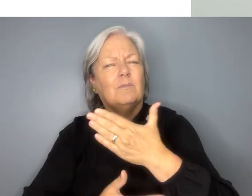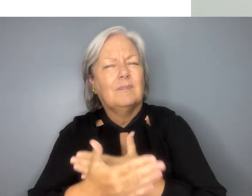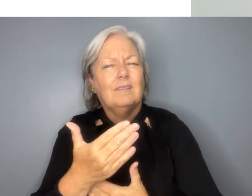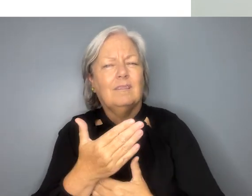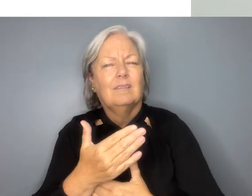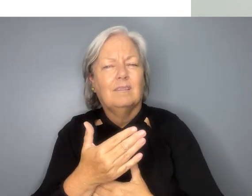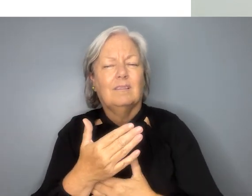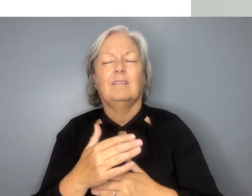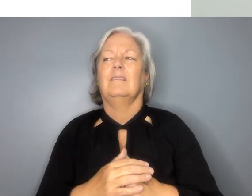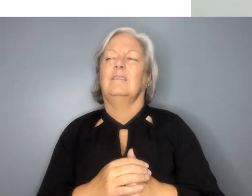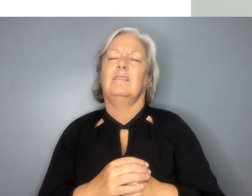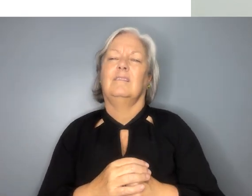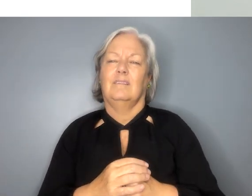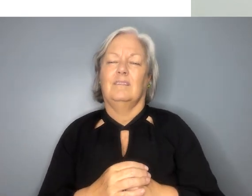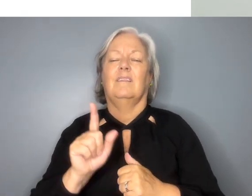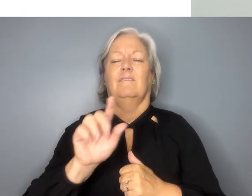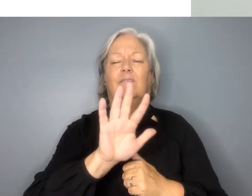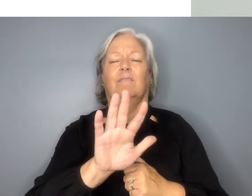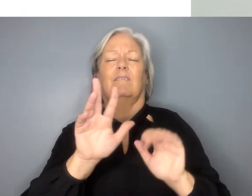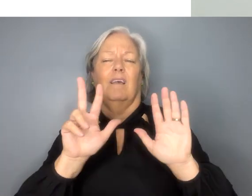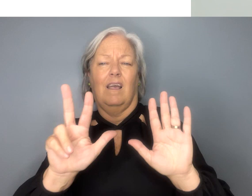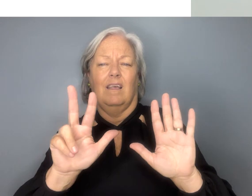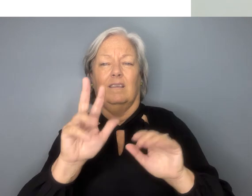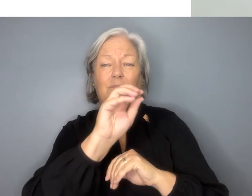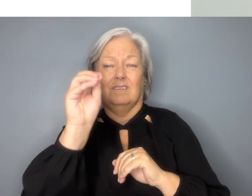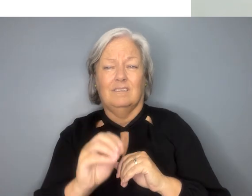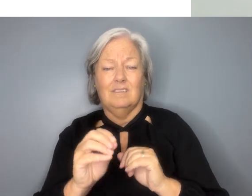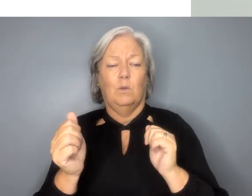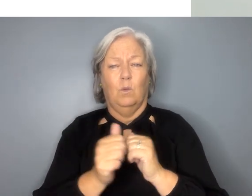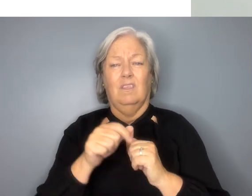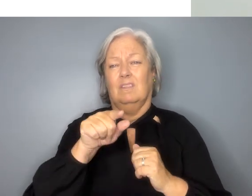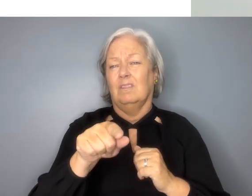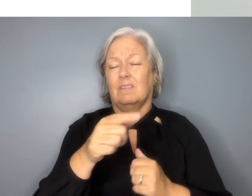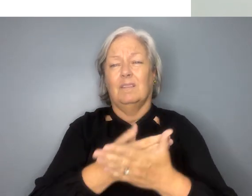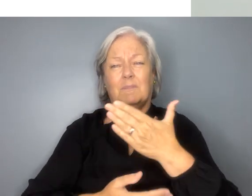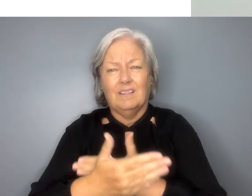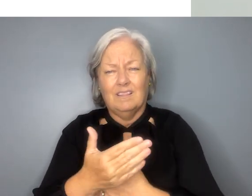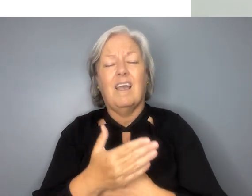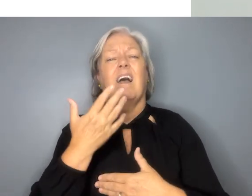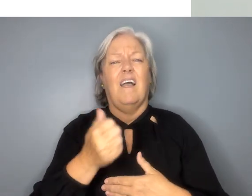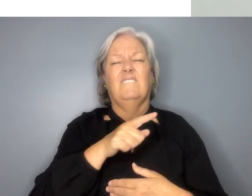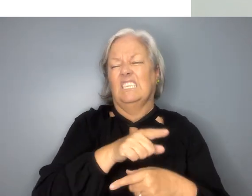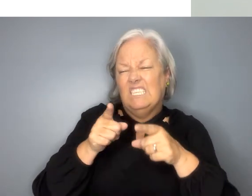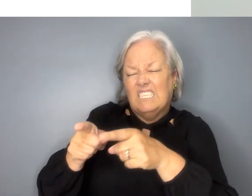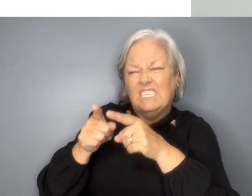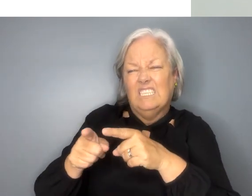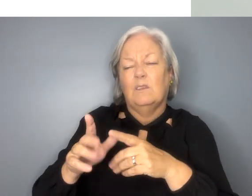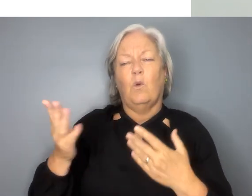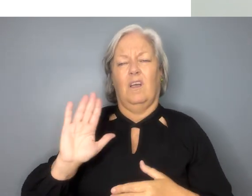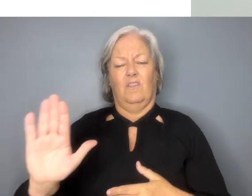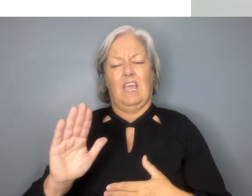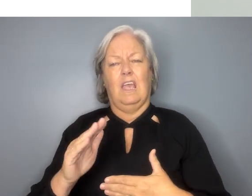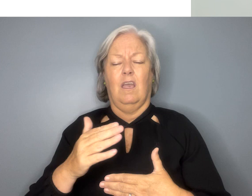with disability who contributed to the surveys, 58% of people with severe disability experience verbal abuse due